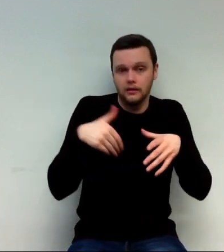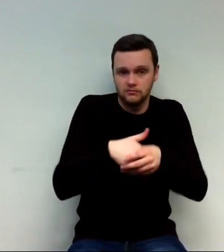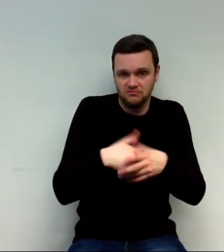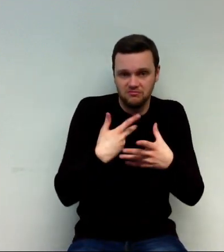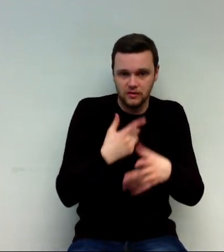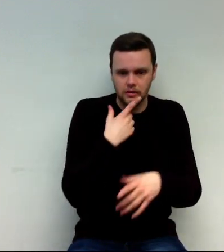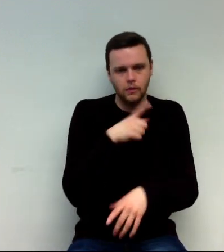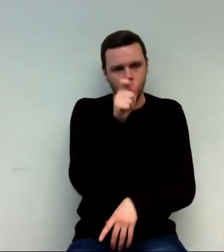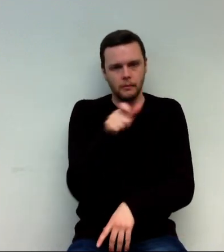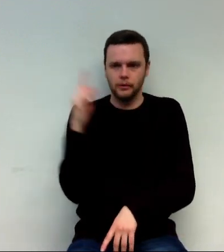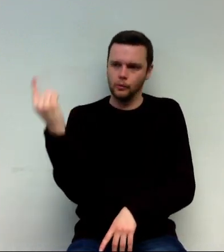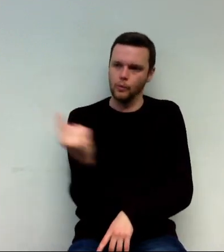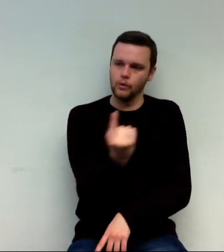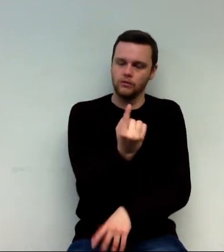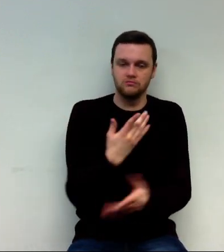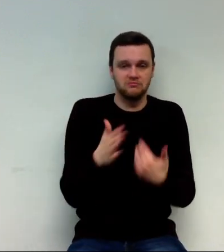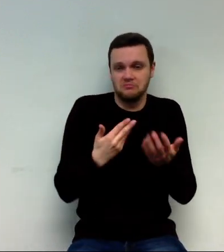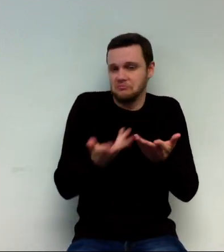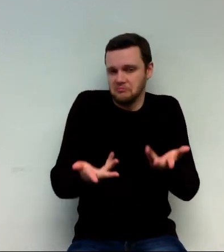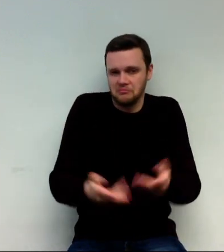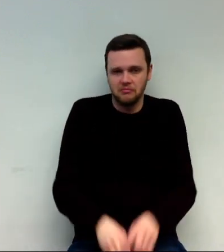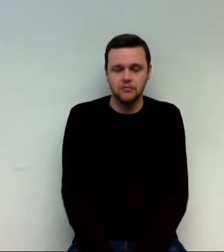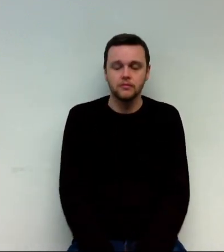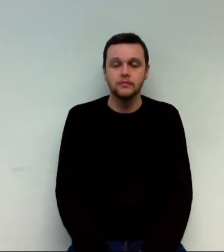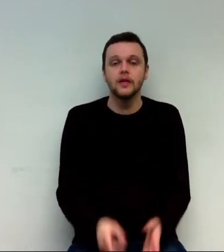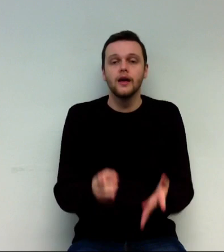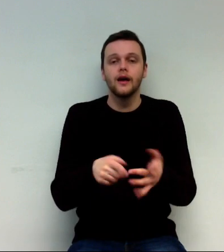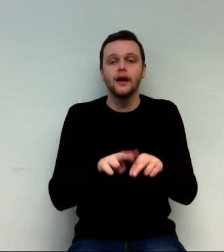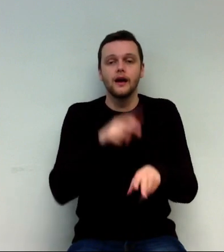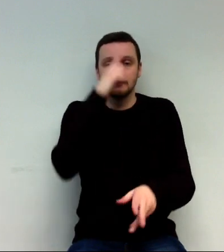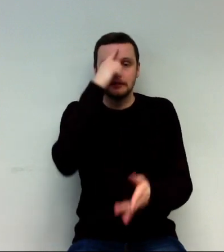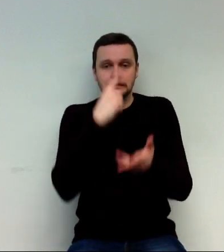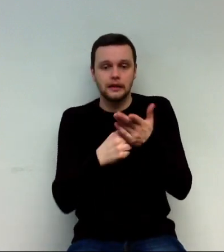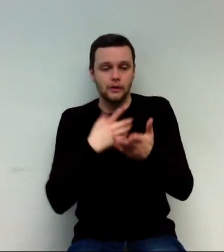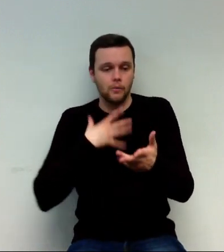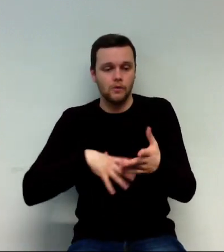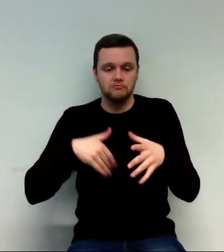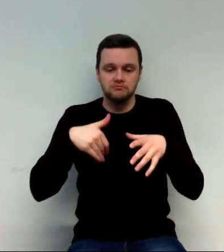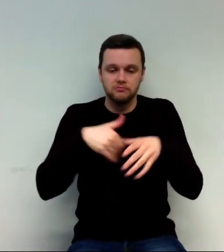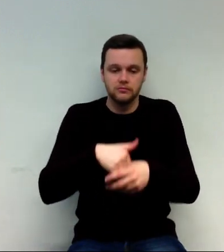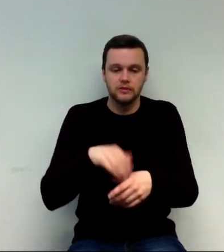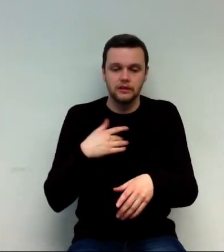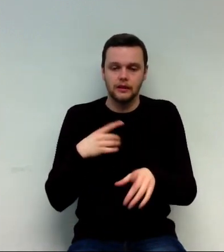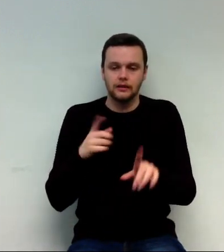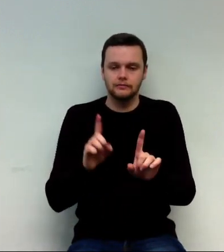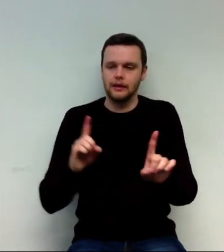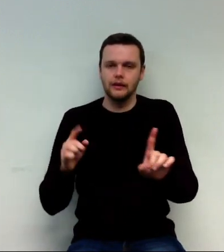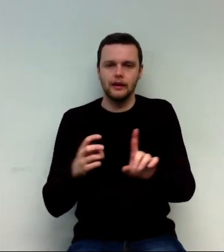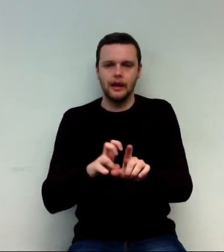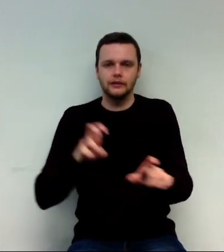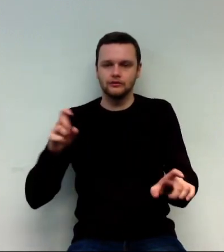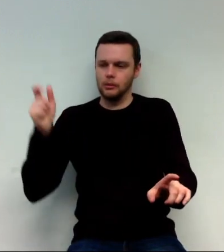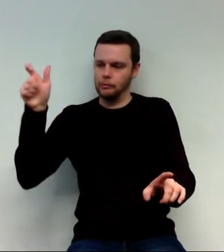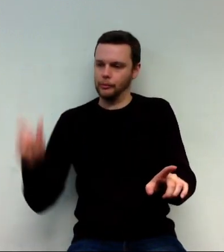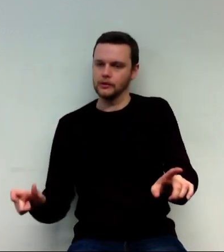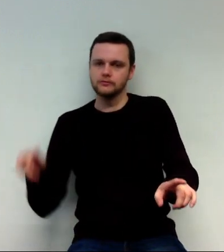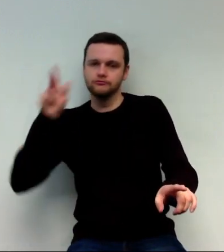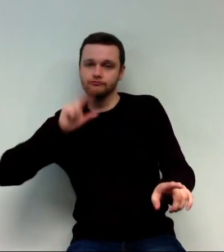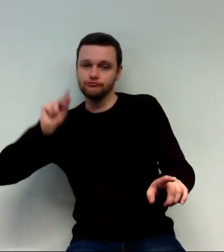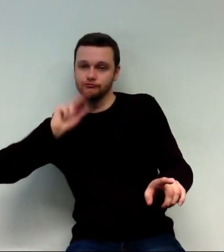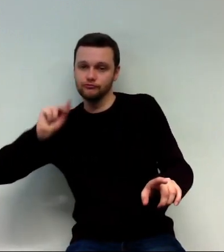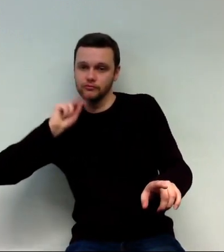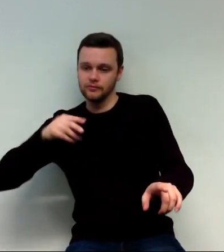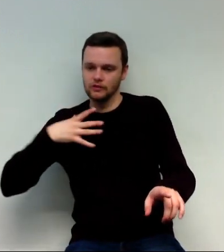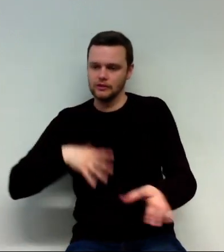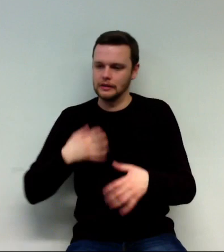been stabbed invariably. But if you do decide to go down the route where you've got an external person doing the audio description, we're really excited